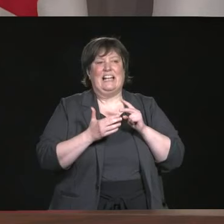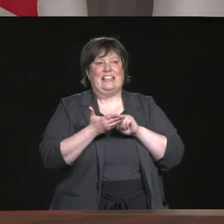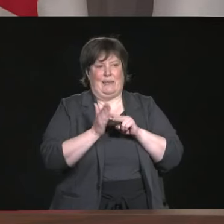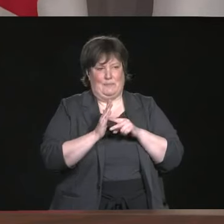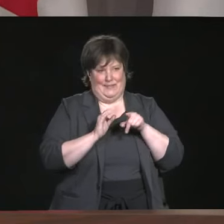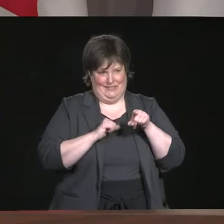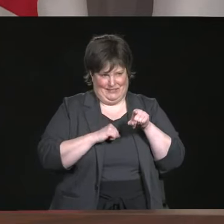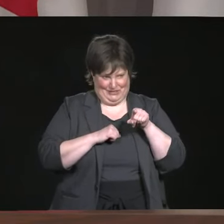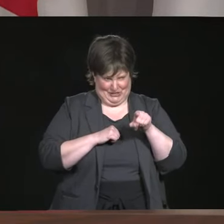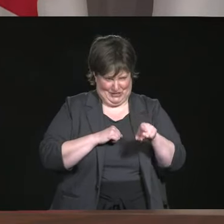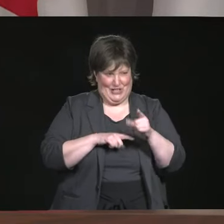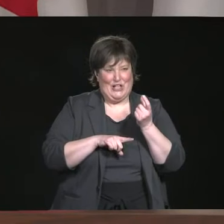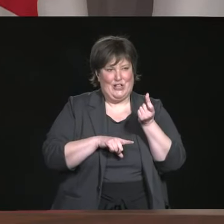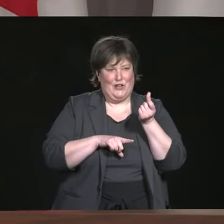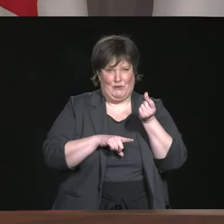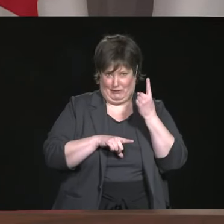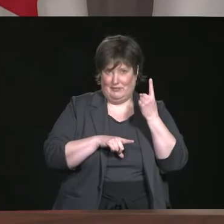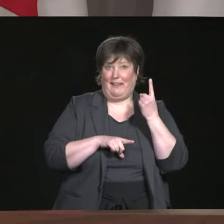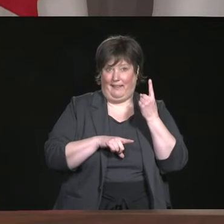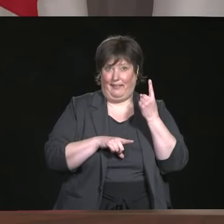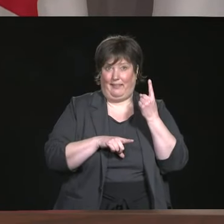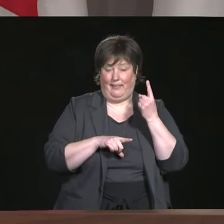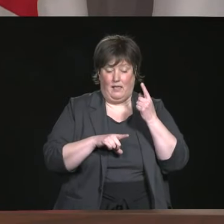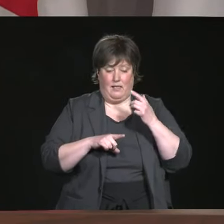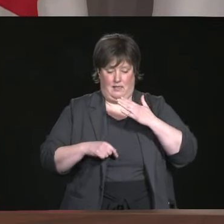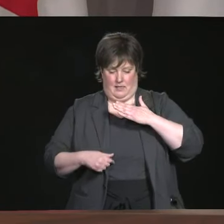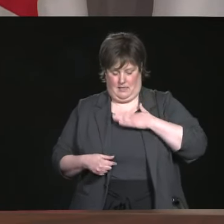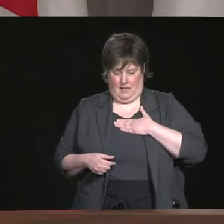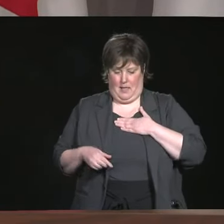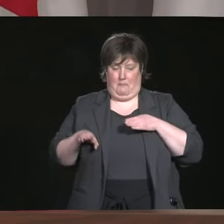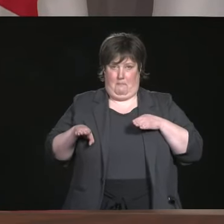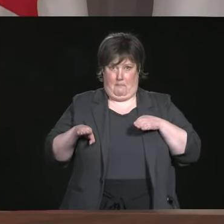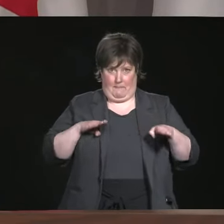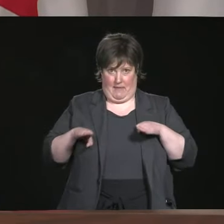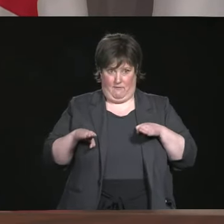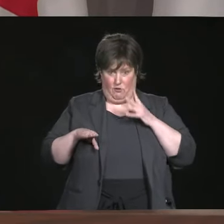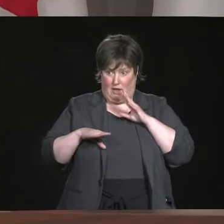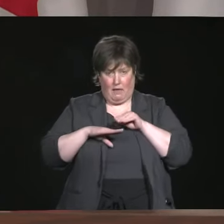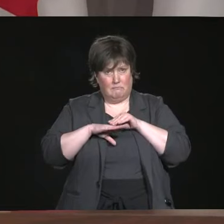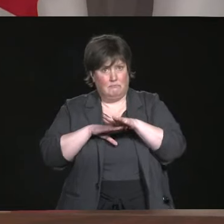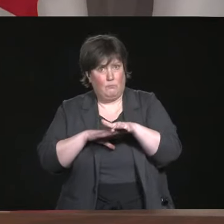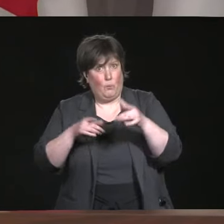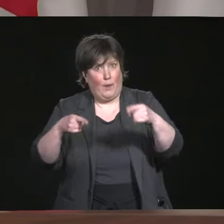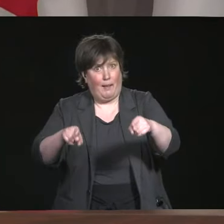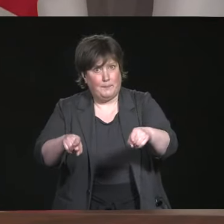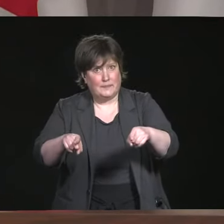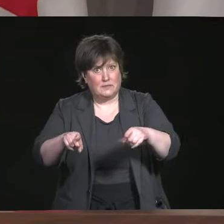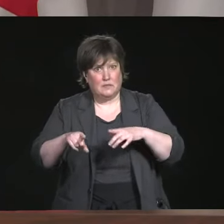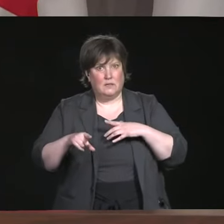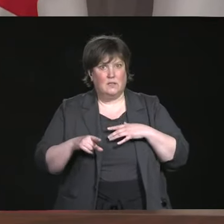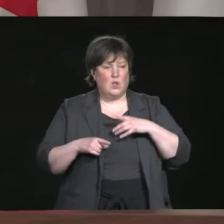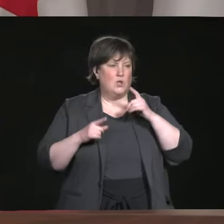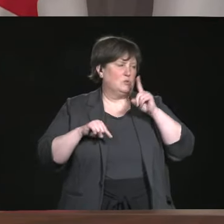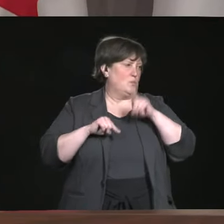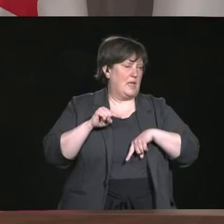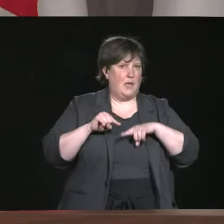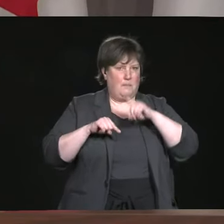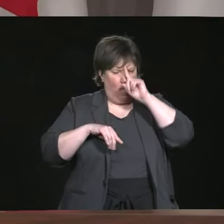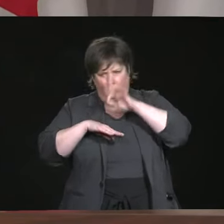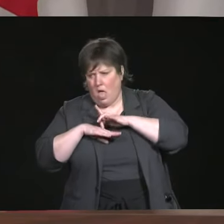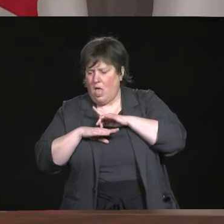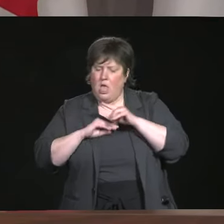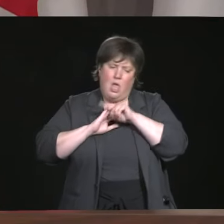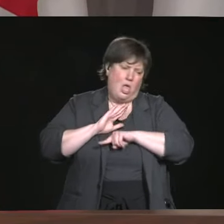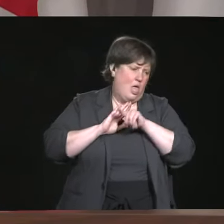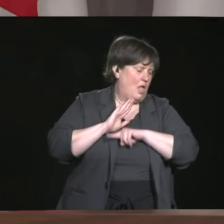can actually make a difference. You know, we mustn't be fatalistic about this. And if we take the right